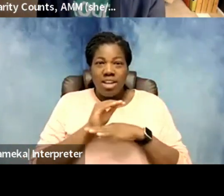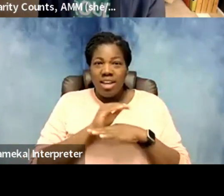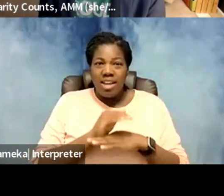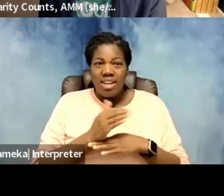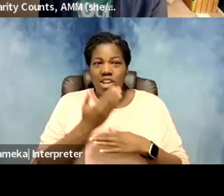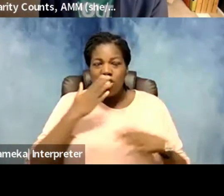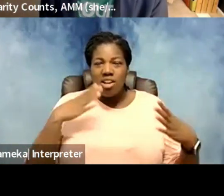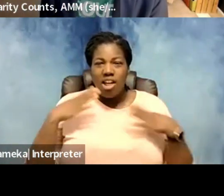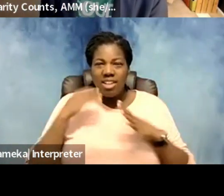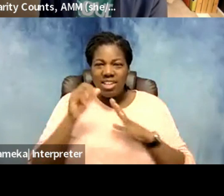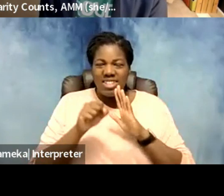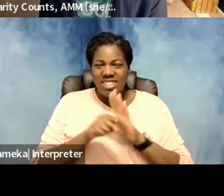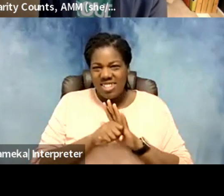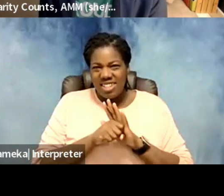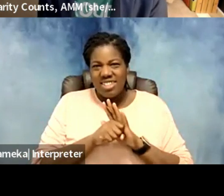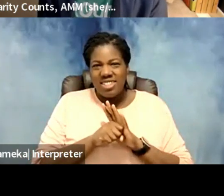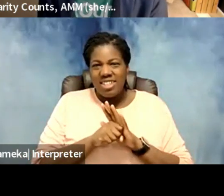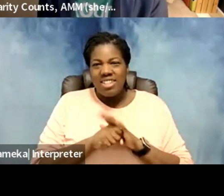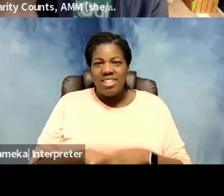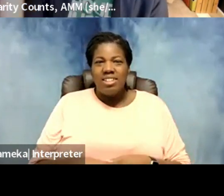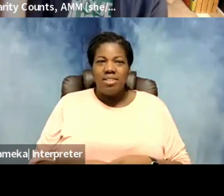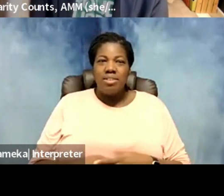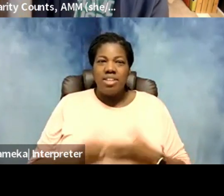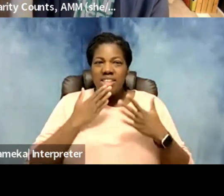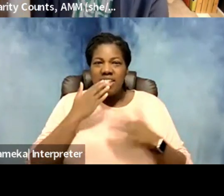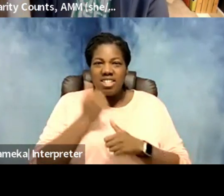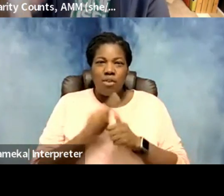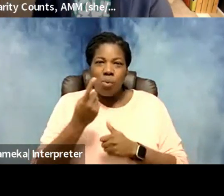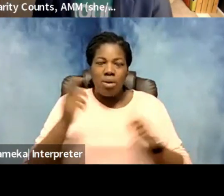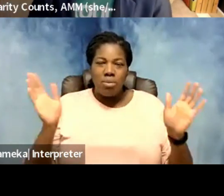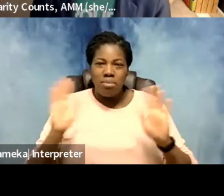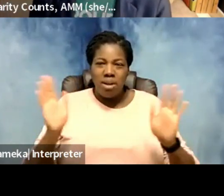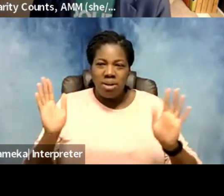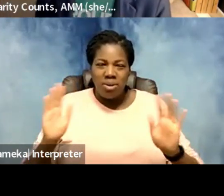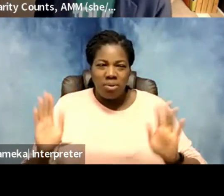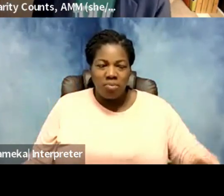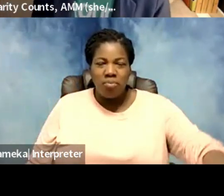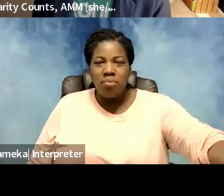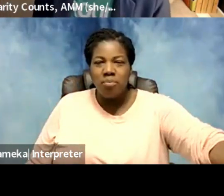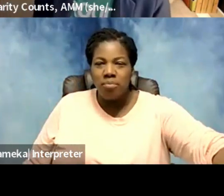great holiday season, however you celebrate. Thanks, everybody. Thank you.